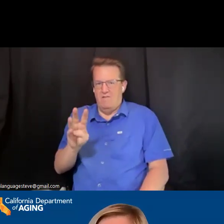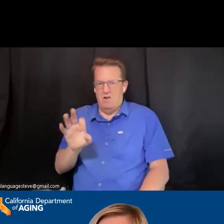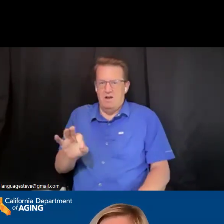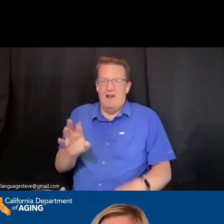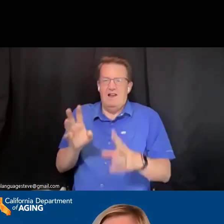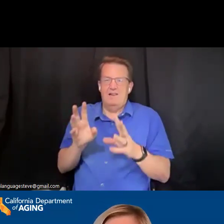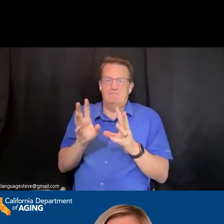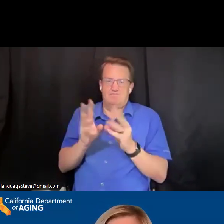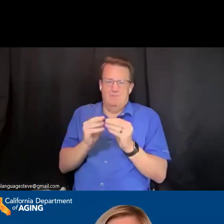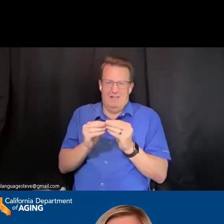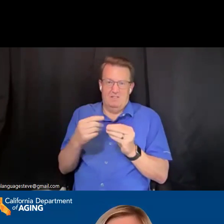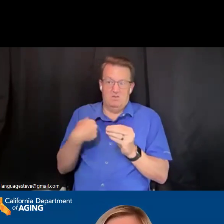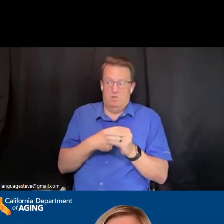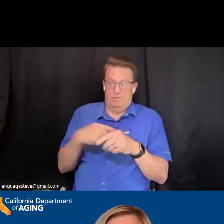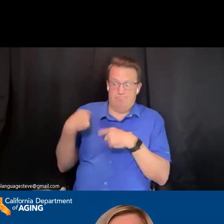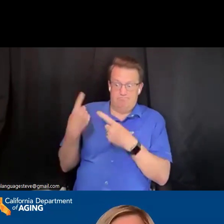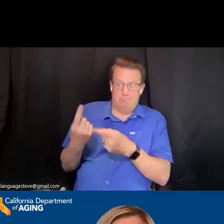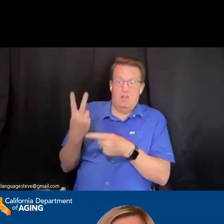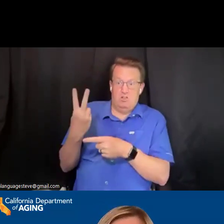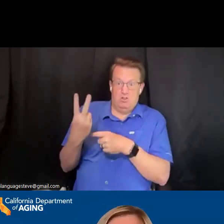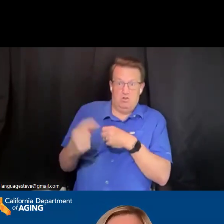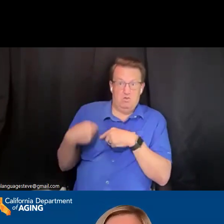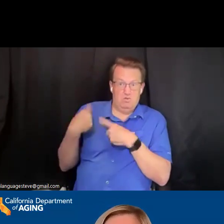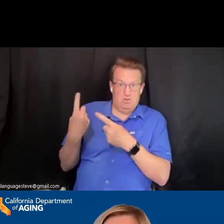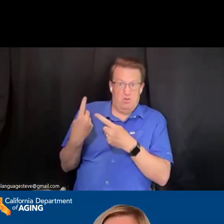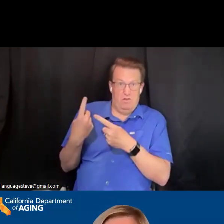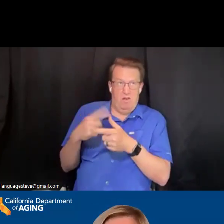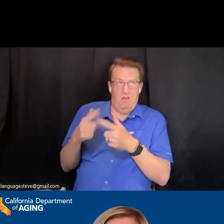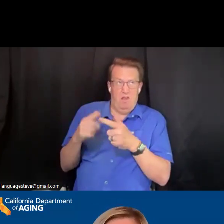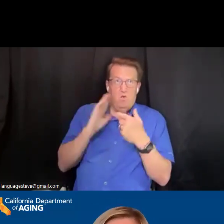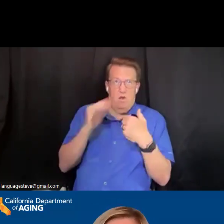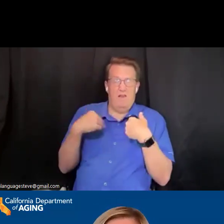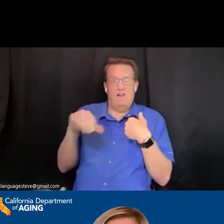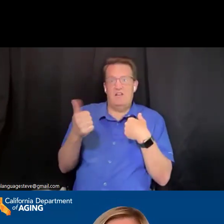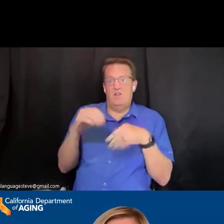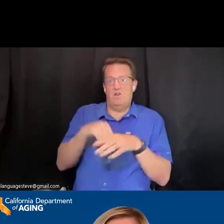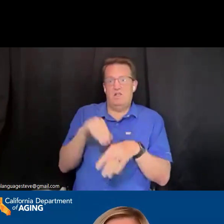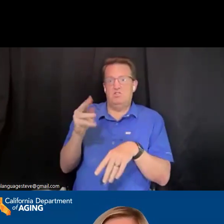this year, and we have another one scheduled in June, I believe. Next slide.